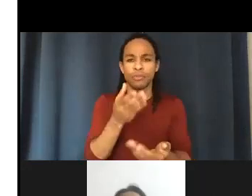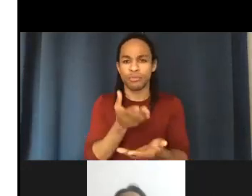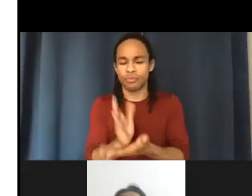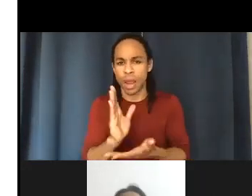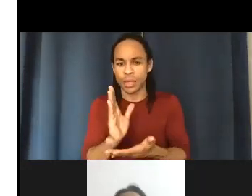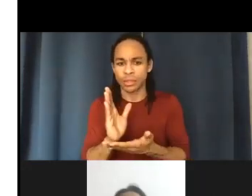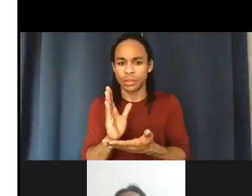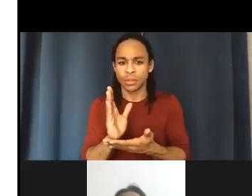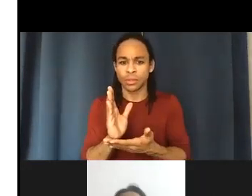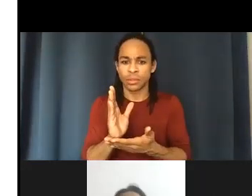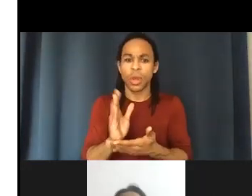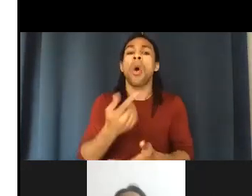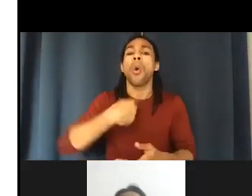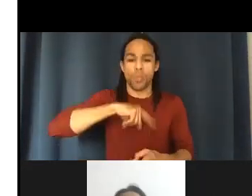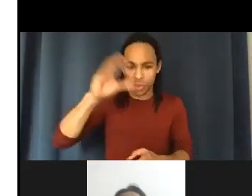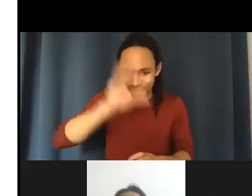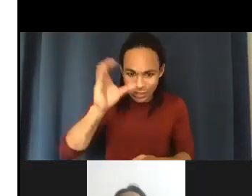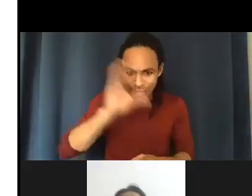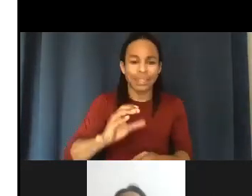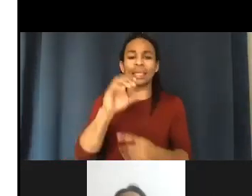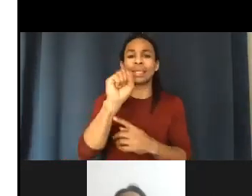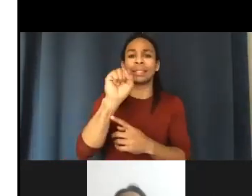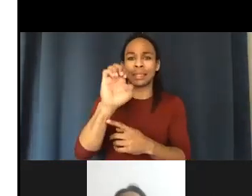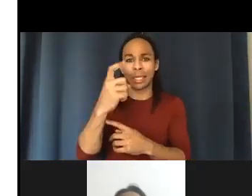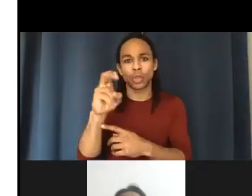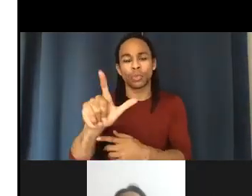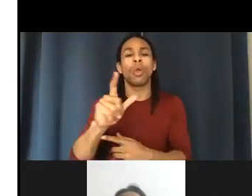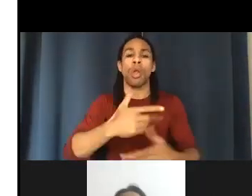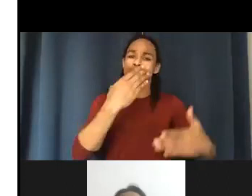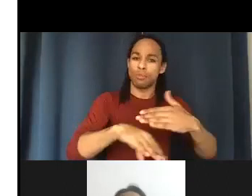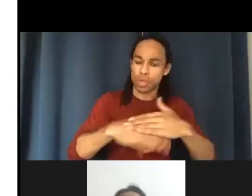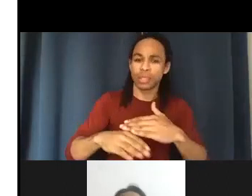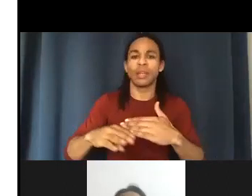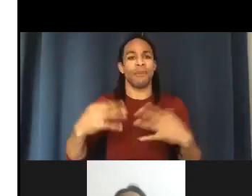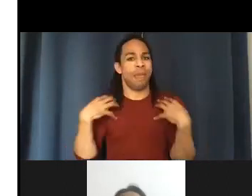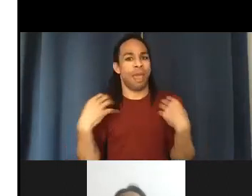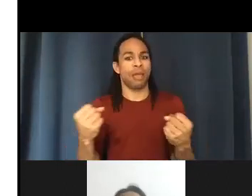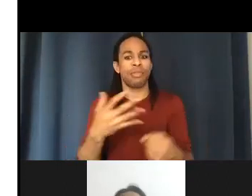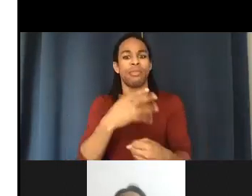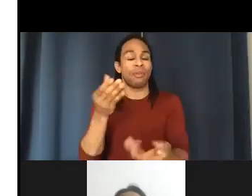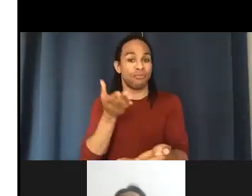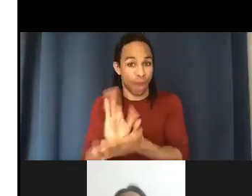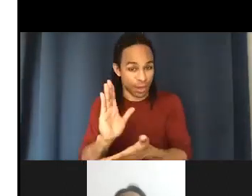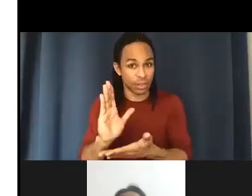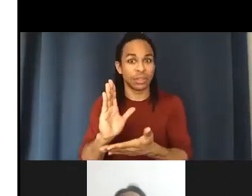immediately the reality of reproductive services being